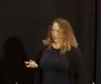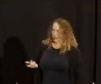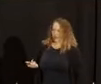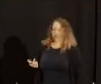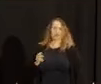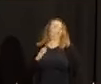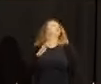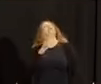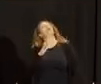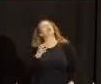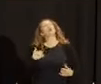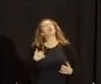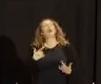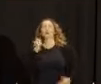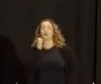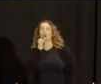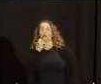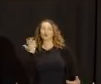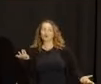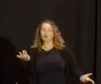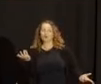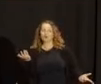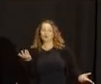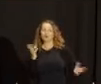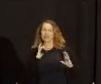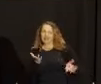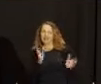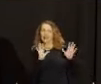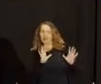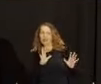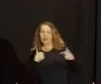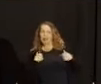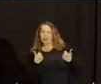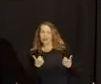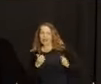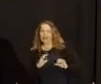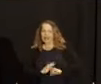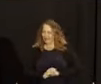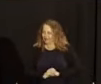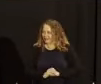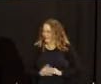Well, Mom, I do this every day. It's fine, don't worry, I'm okay.